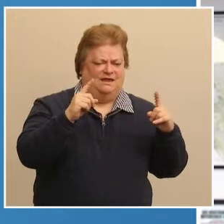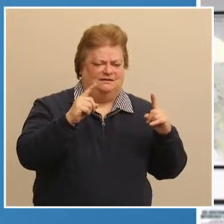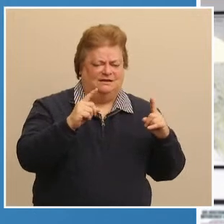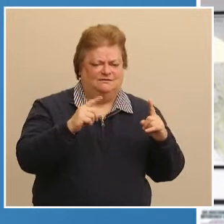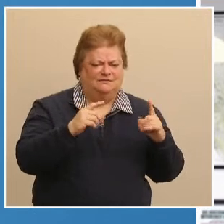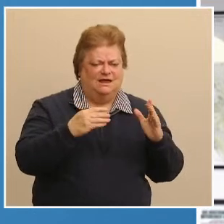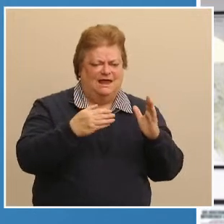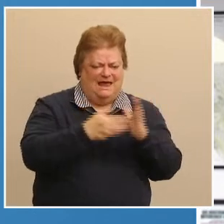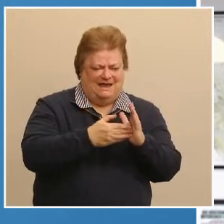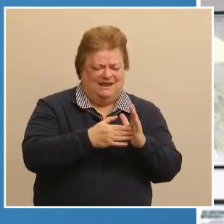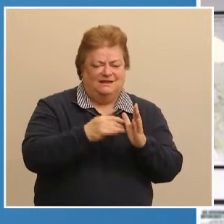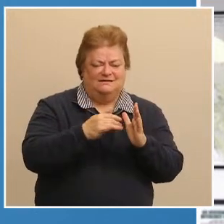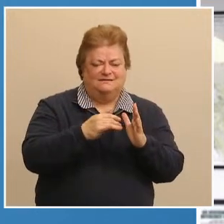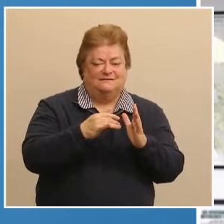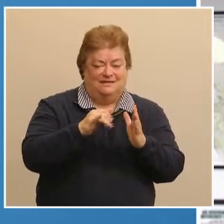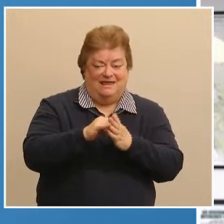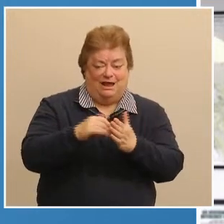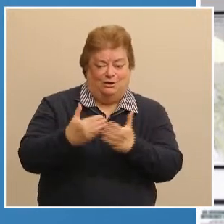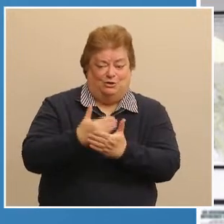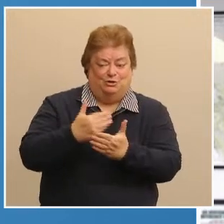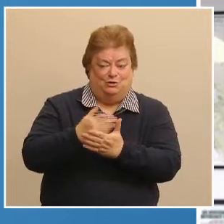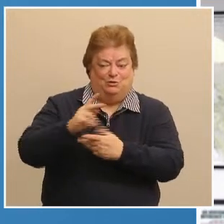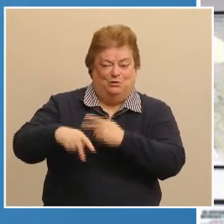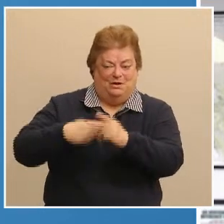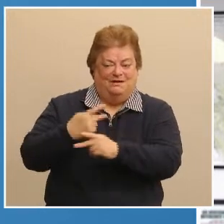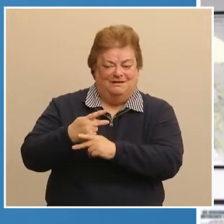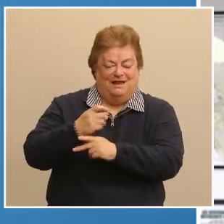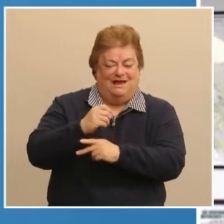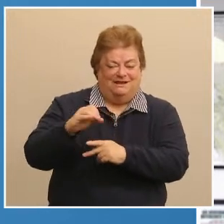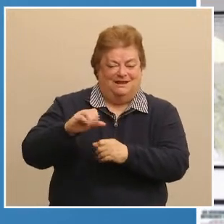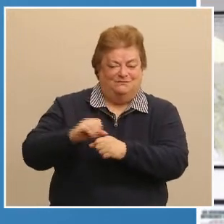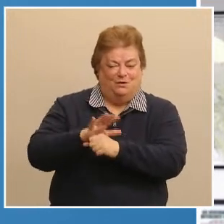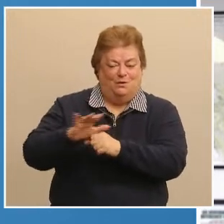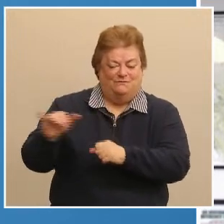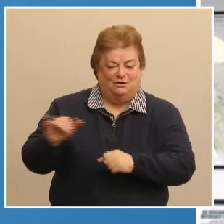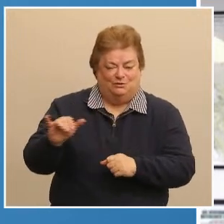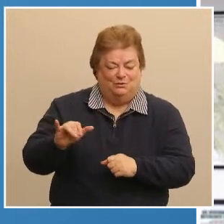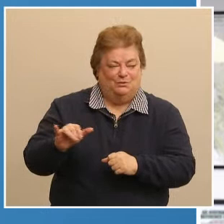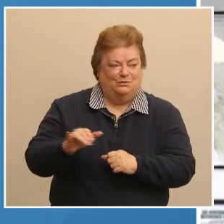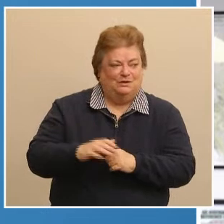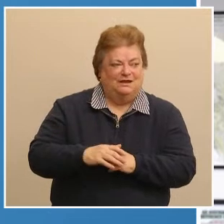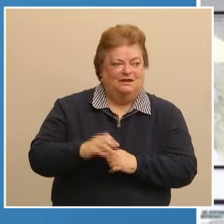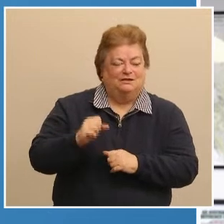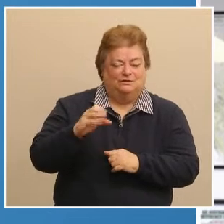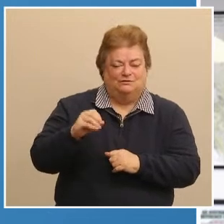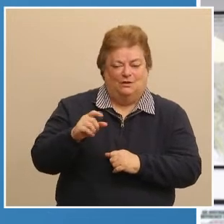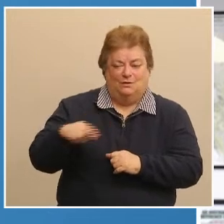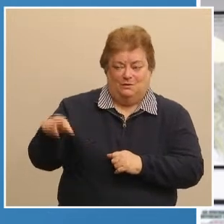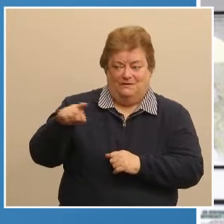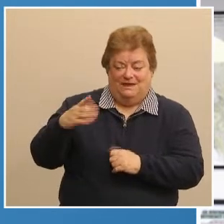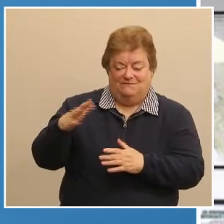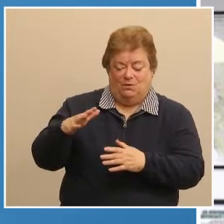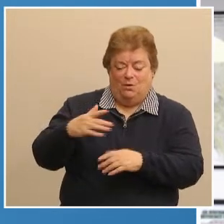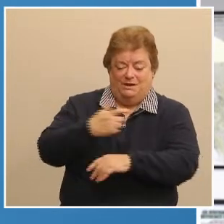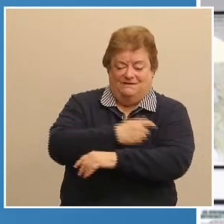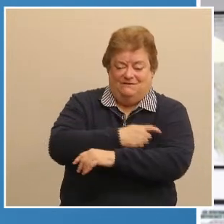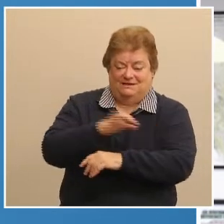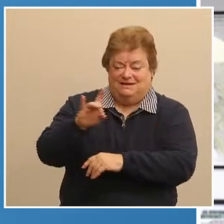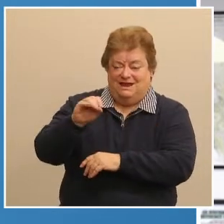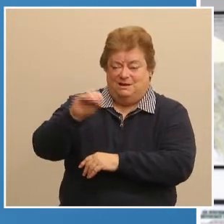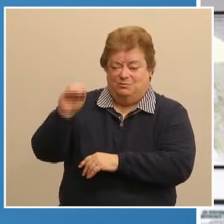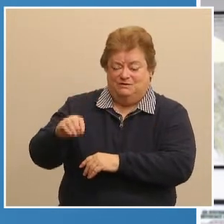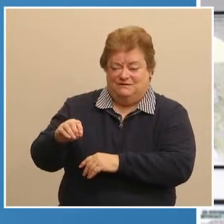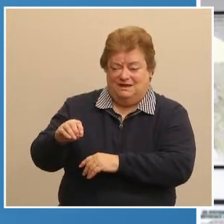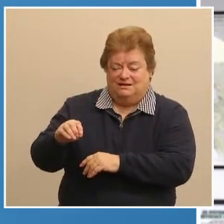at least this new UK strain. So the experience of Israel, a country that's now vaccinated over 80% of its